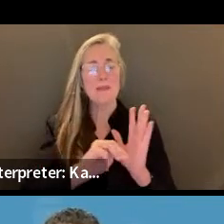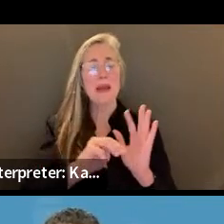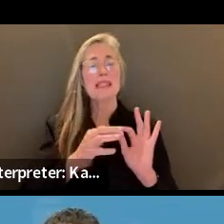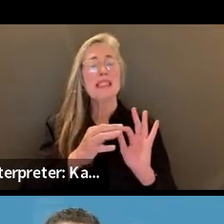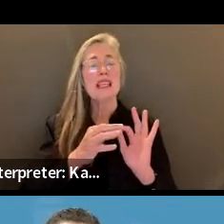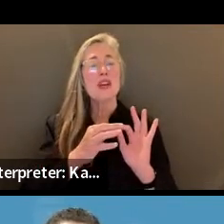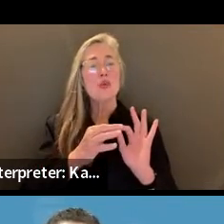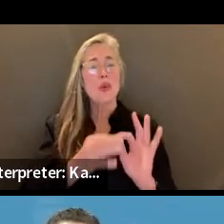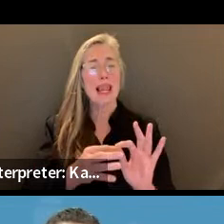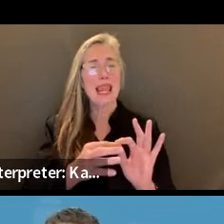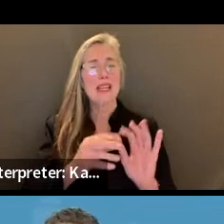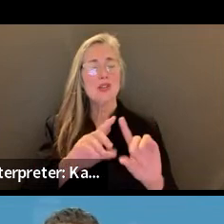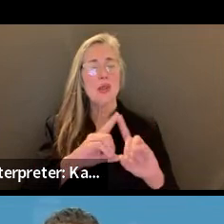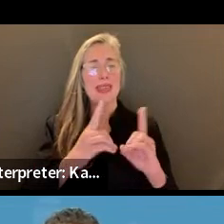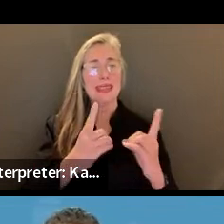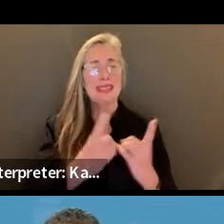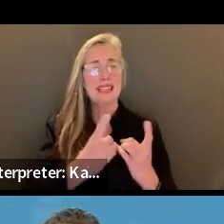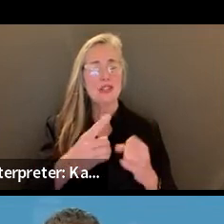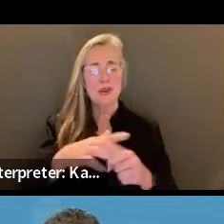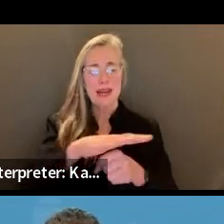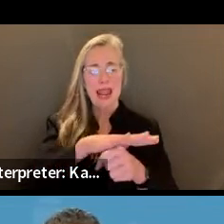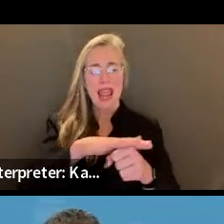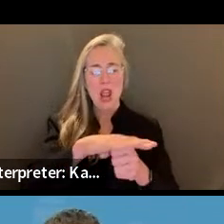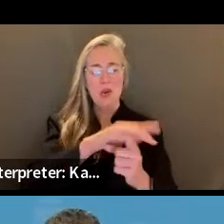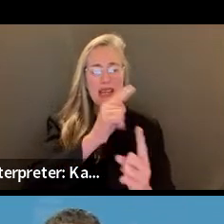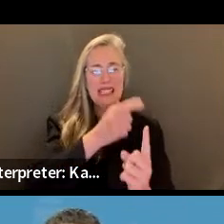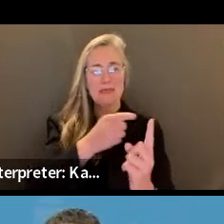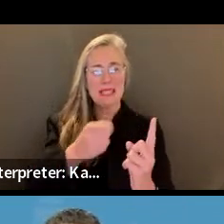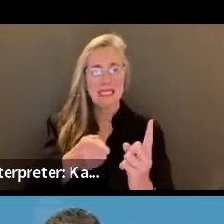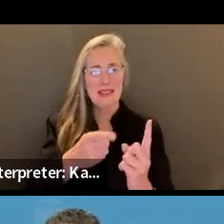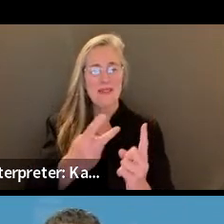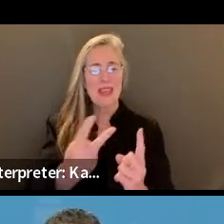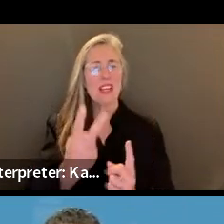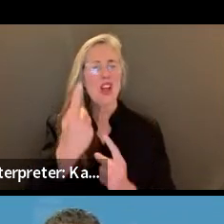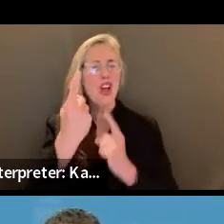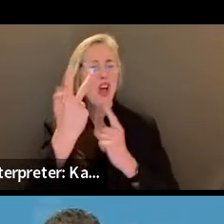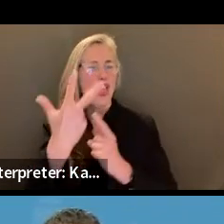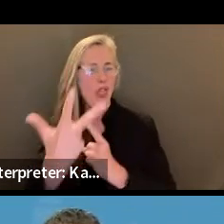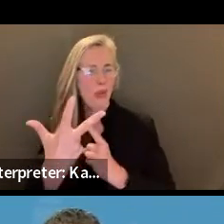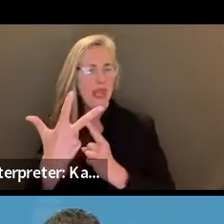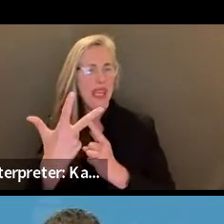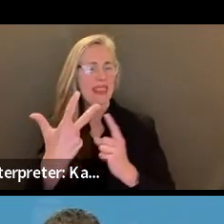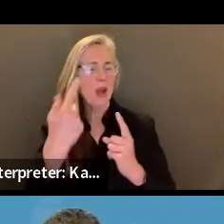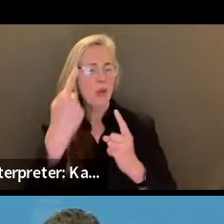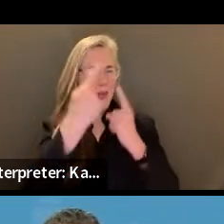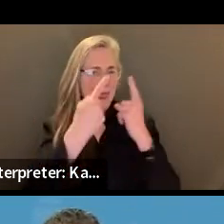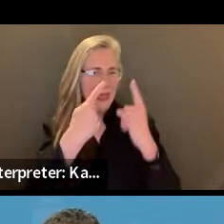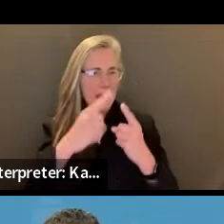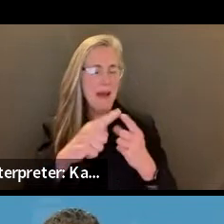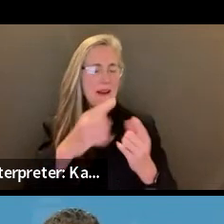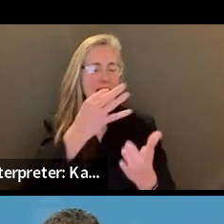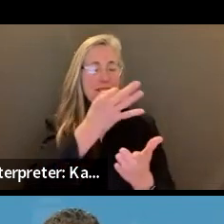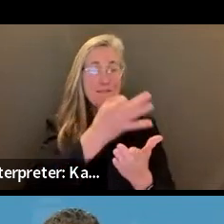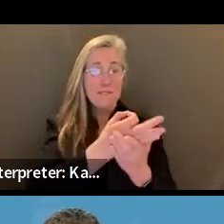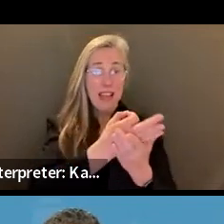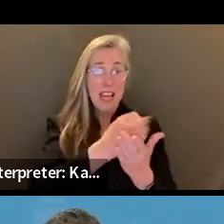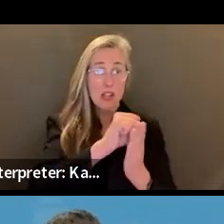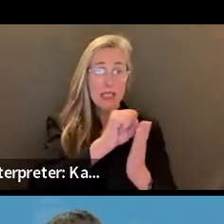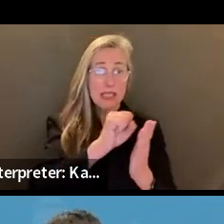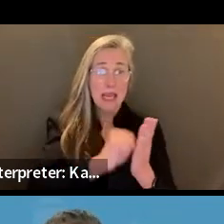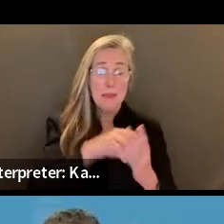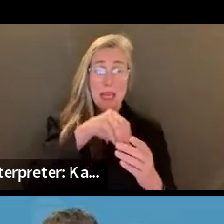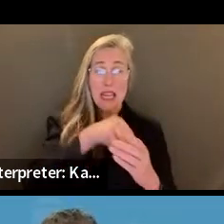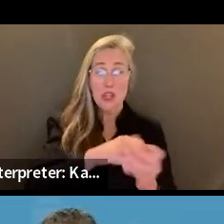3 specific areas that we are opining on. And those would be the financial statements, which include internal controls